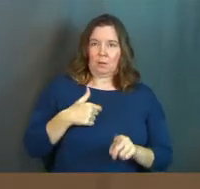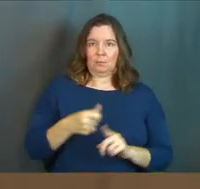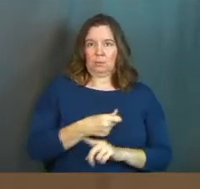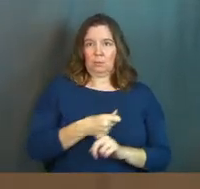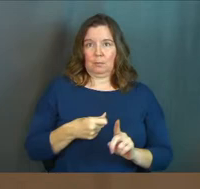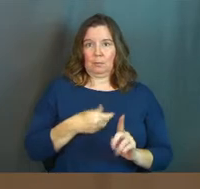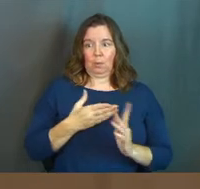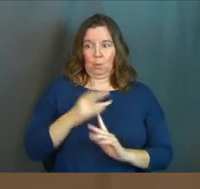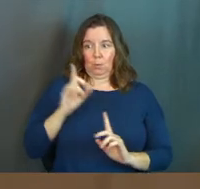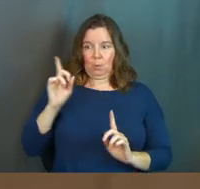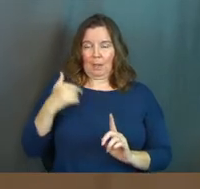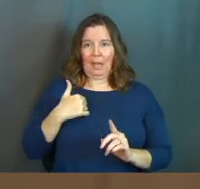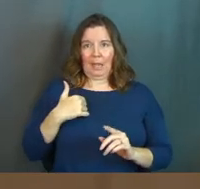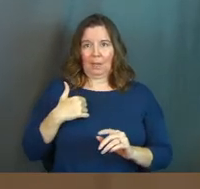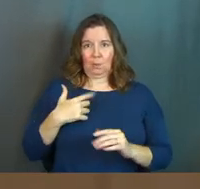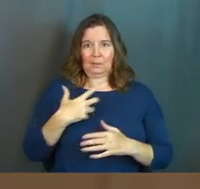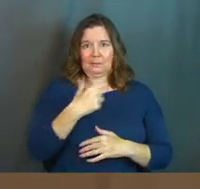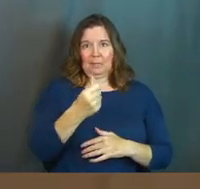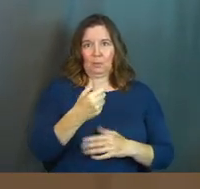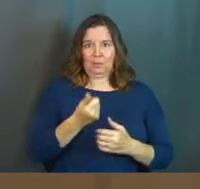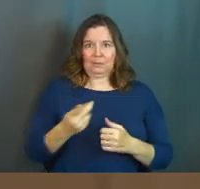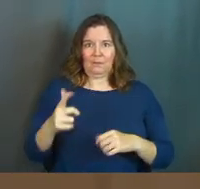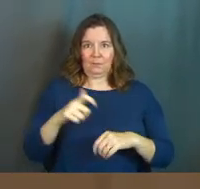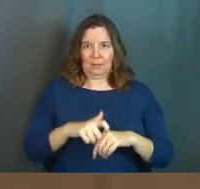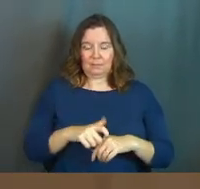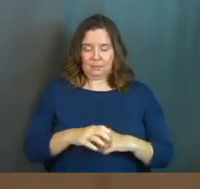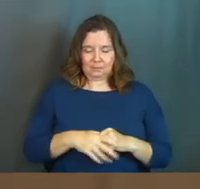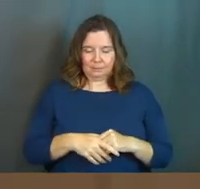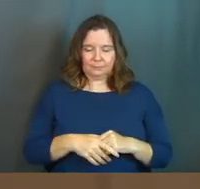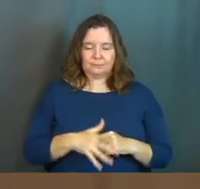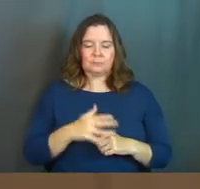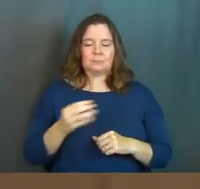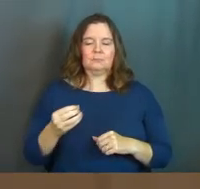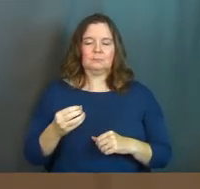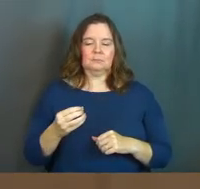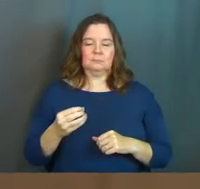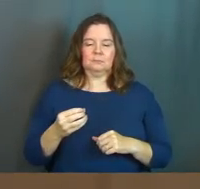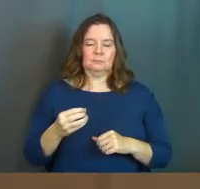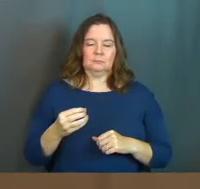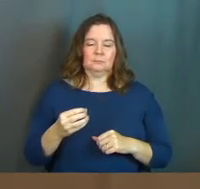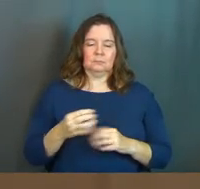being abused by him. I was taken away several times. And